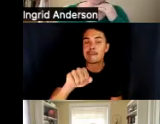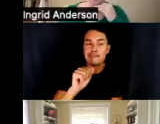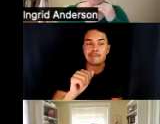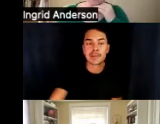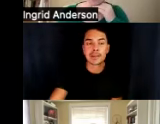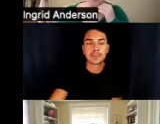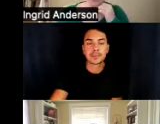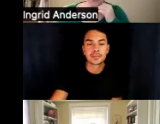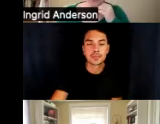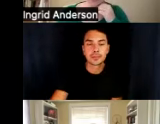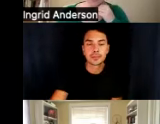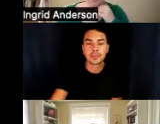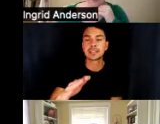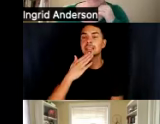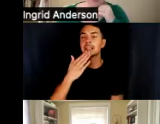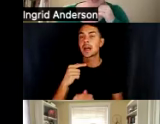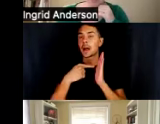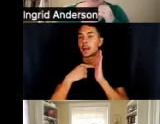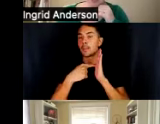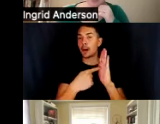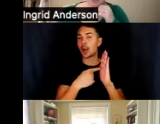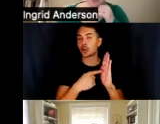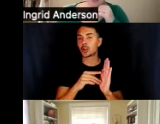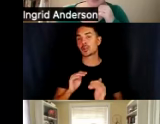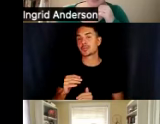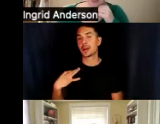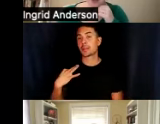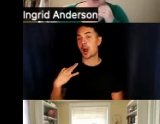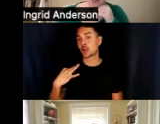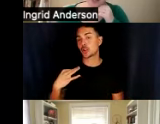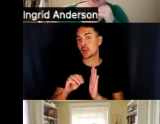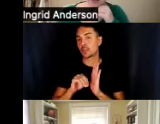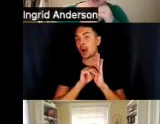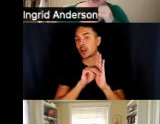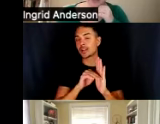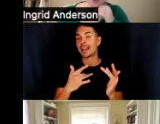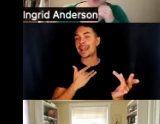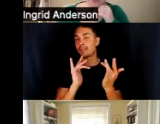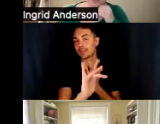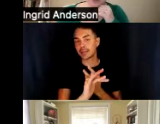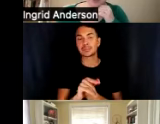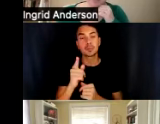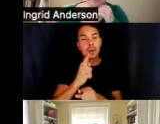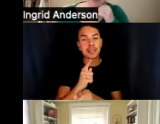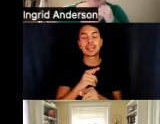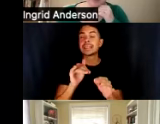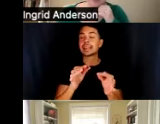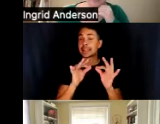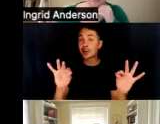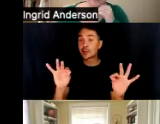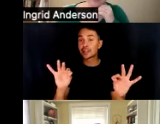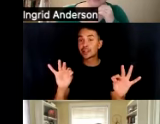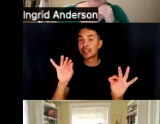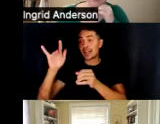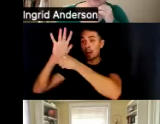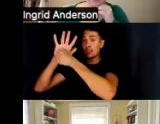do sometimes. I think that we have adapted the language and the tools of the